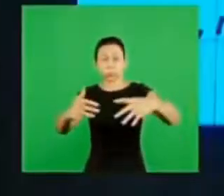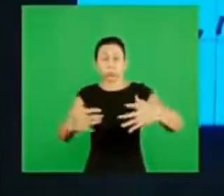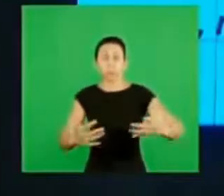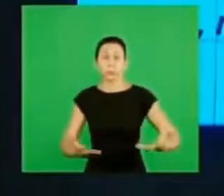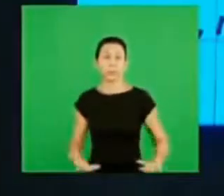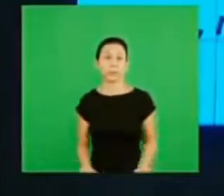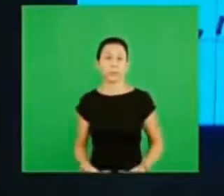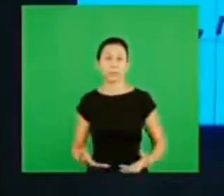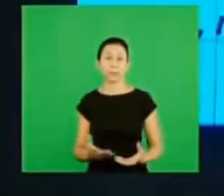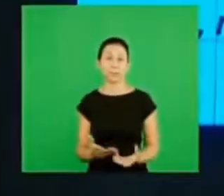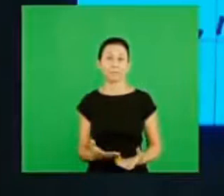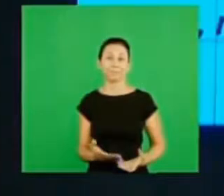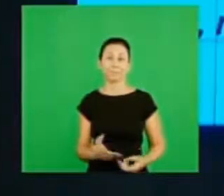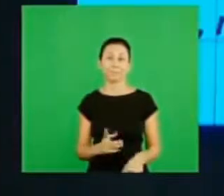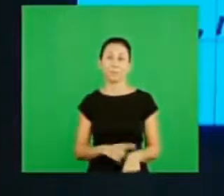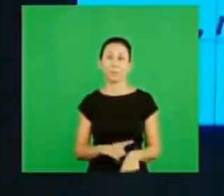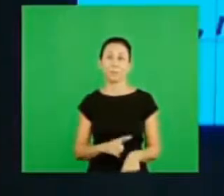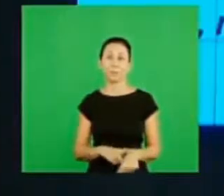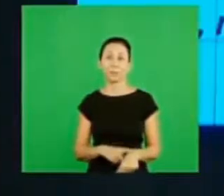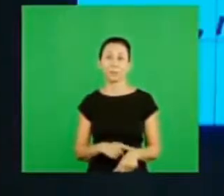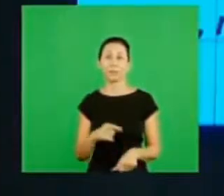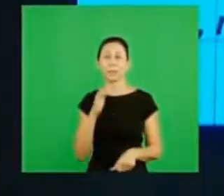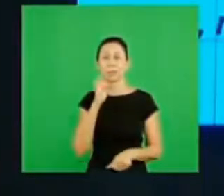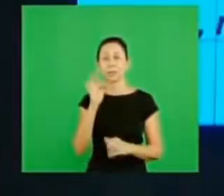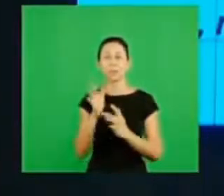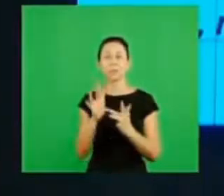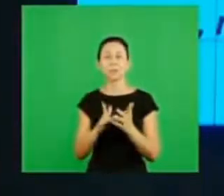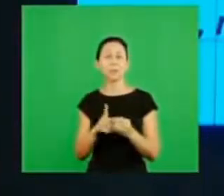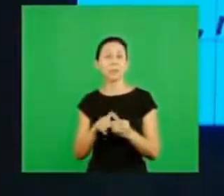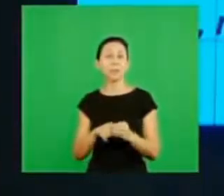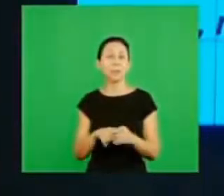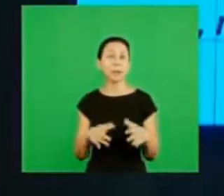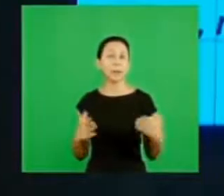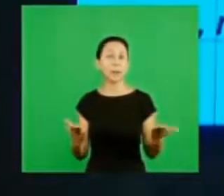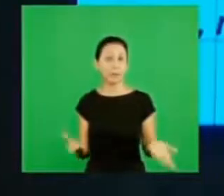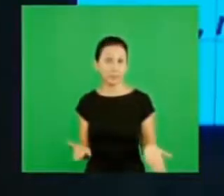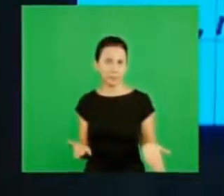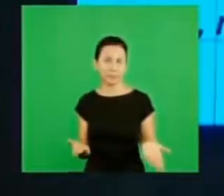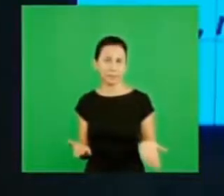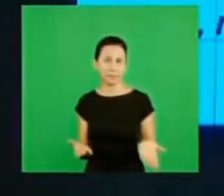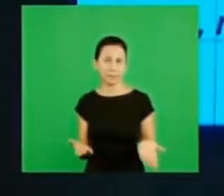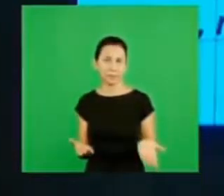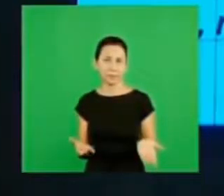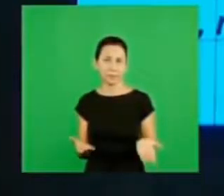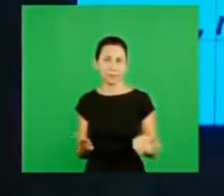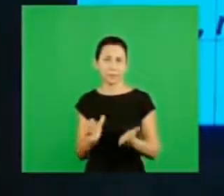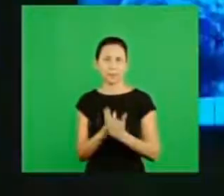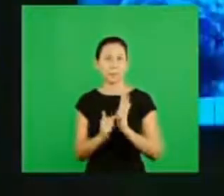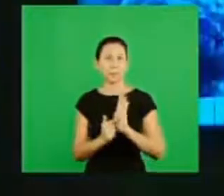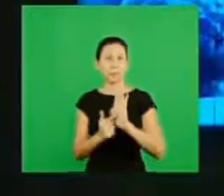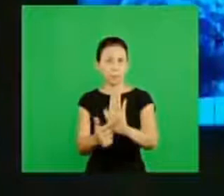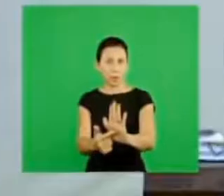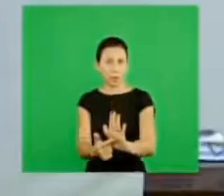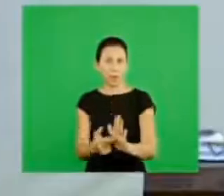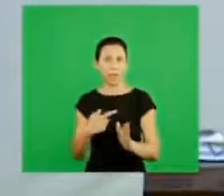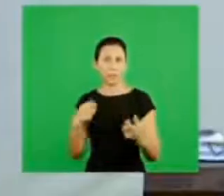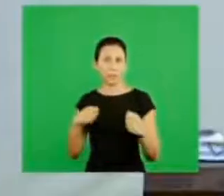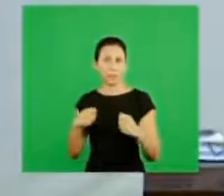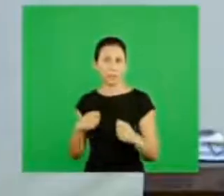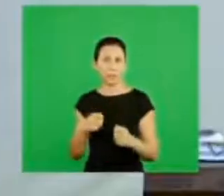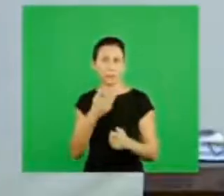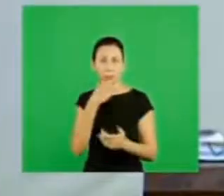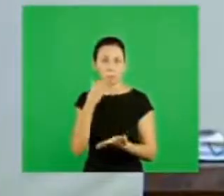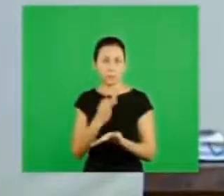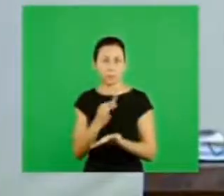Joel says? It says, multitudes of the people come to decision, because many